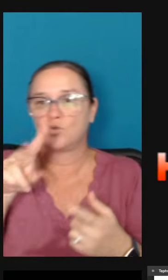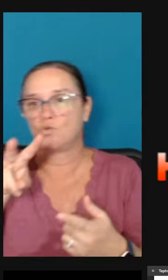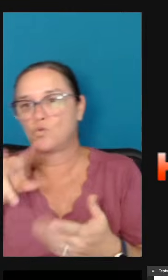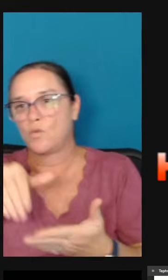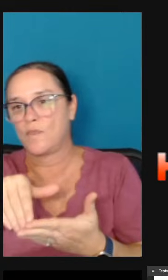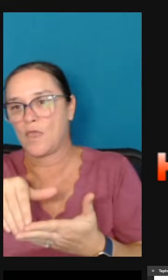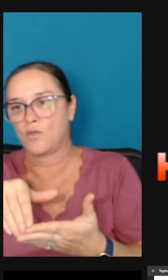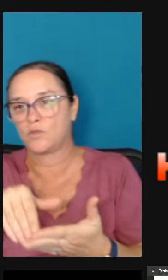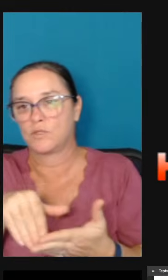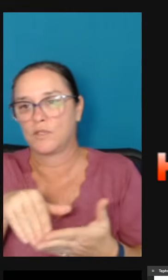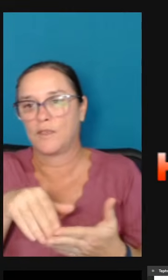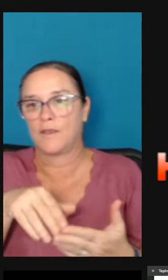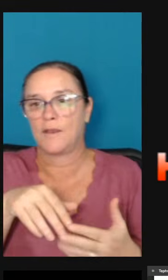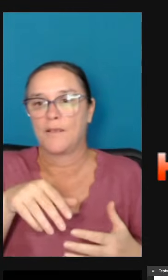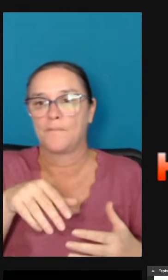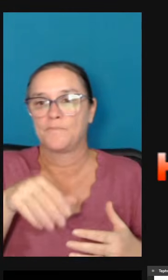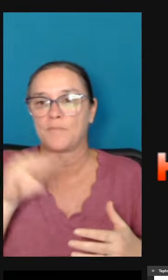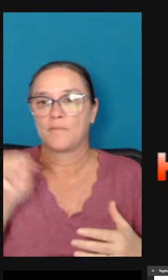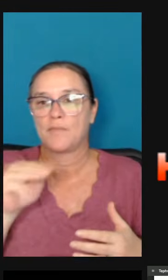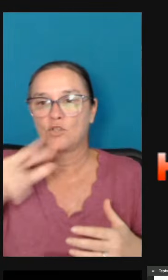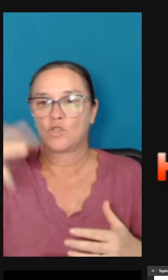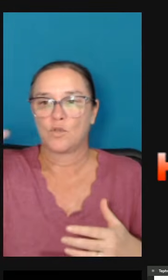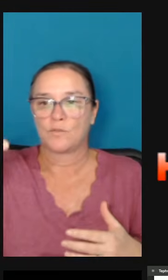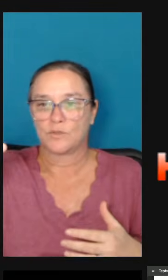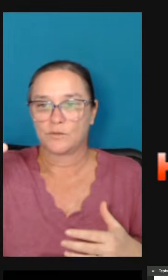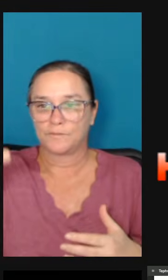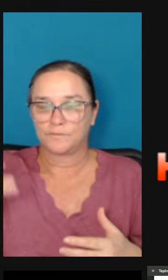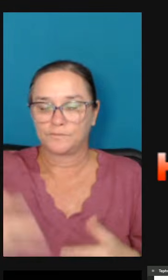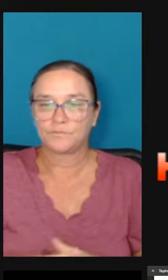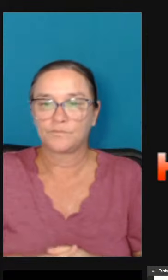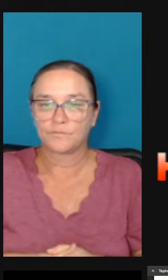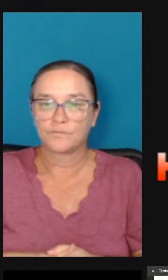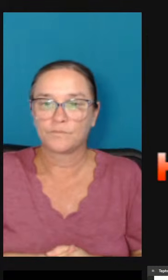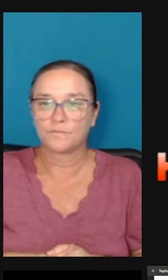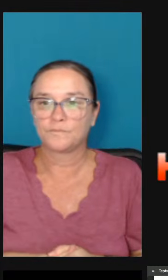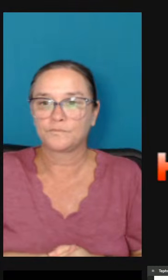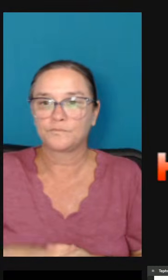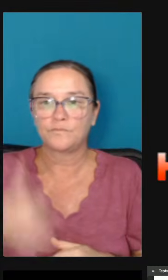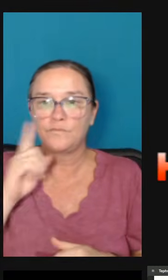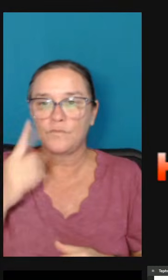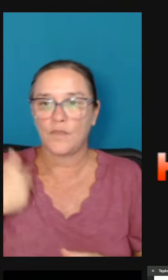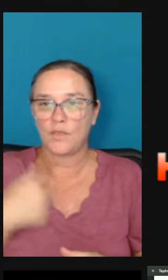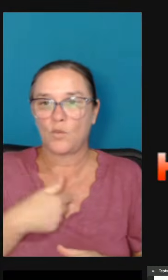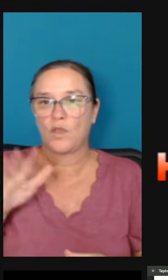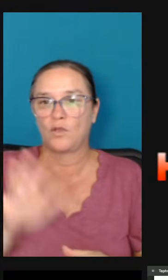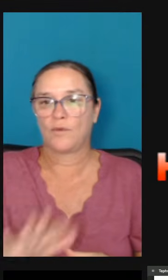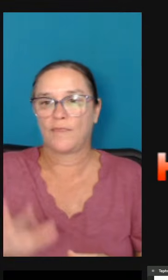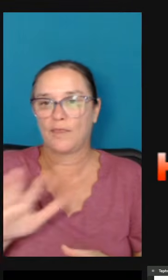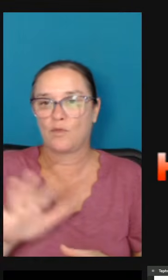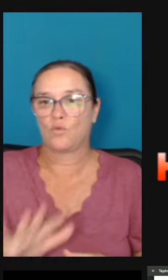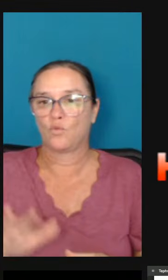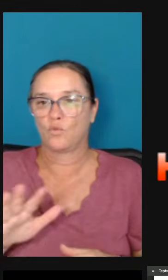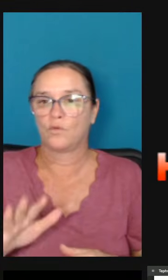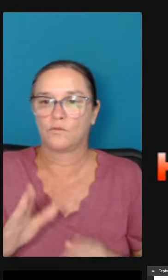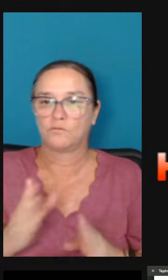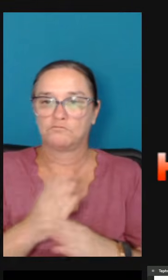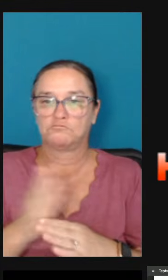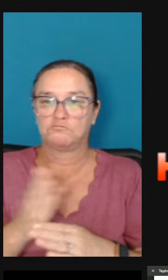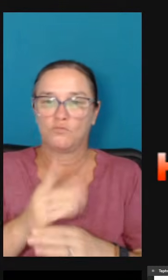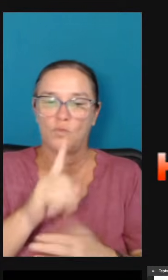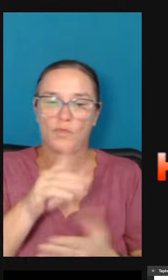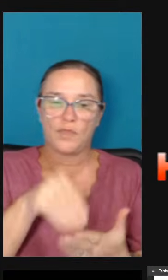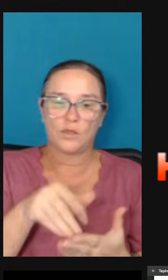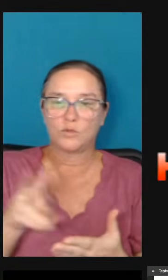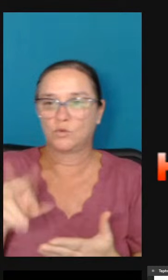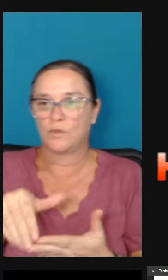cubic meters per square kilometer, somewhere in the range right in here. So like in this band right here, right? Right. So you can see